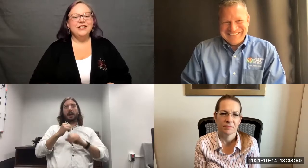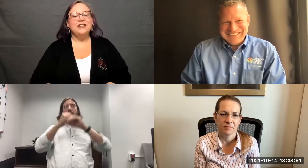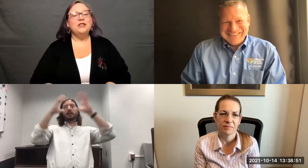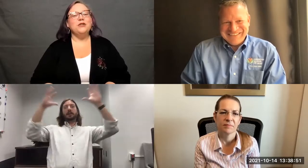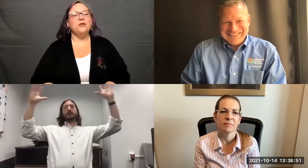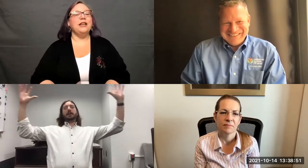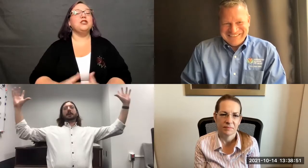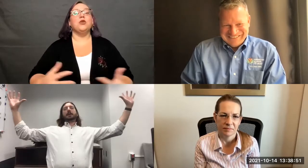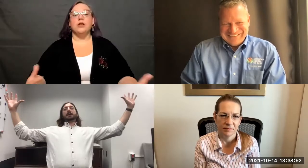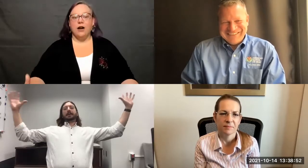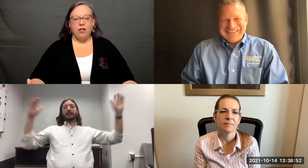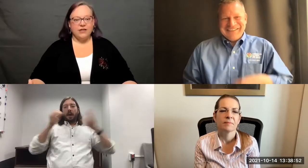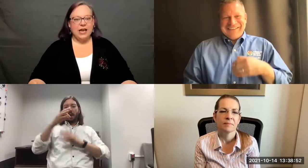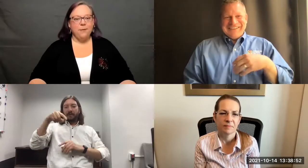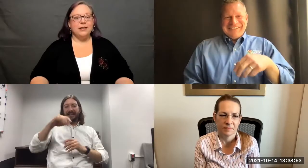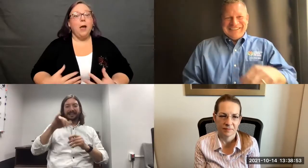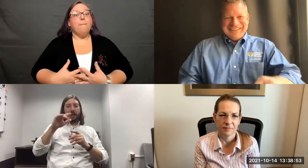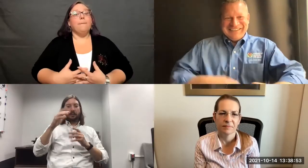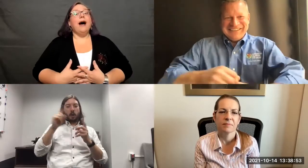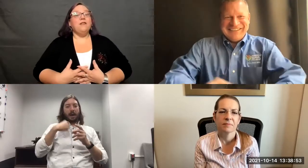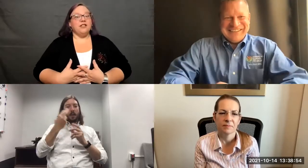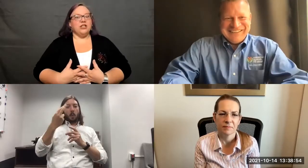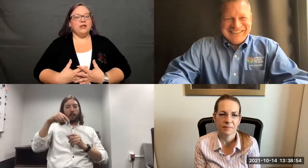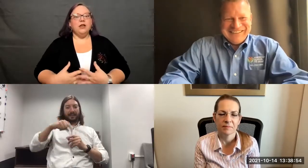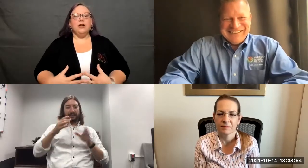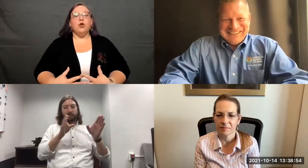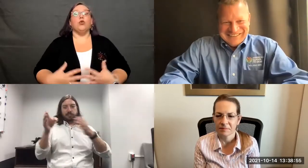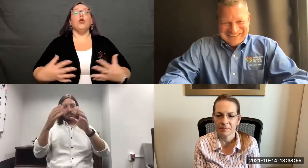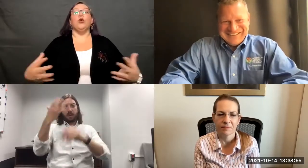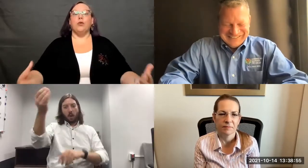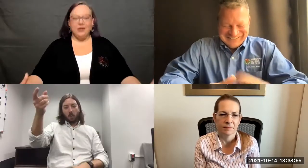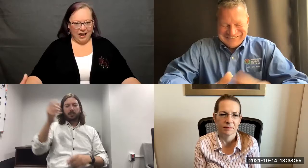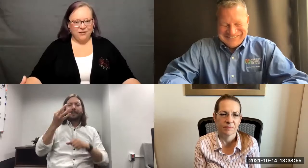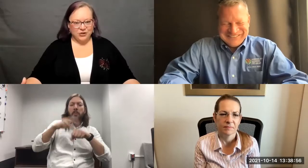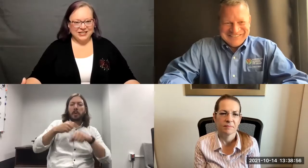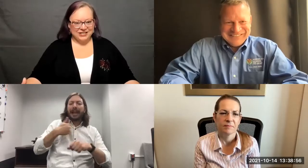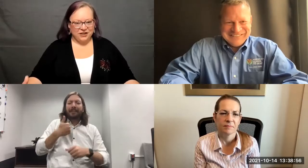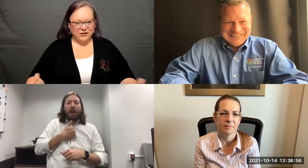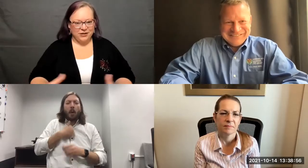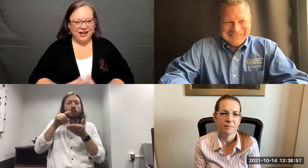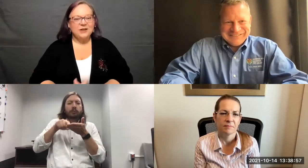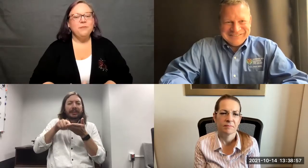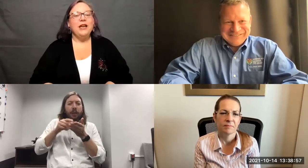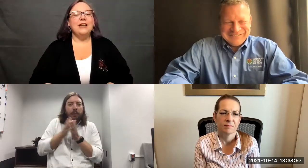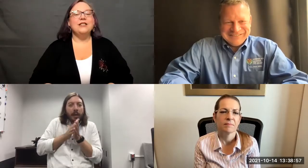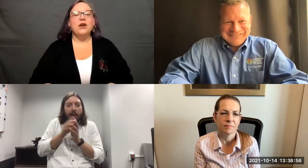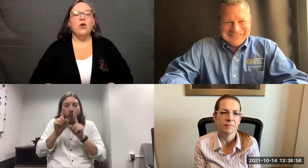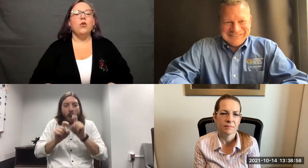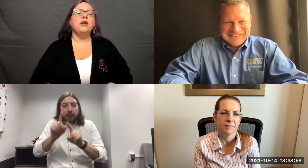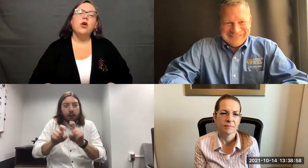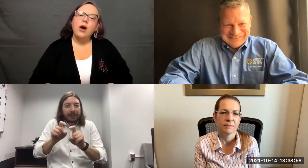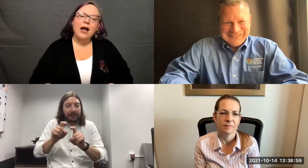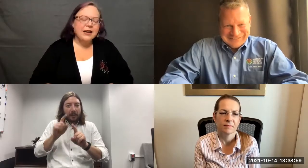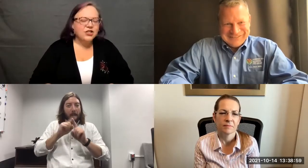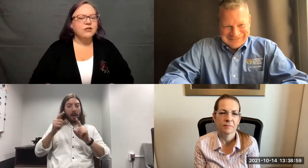legislature to ensure that all of this happened. My vision grew after seeing Jeff do that. And